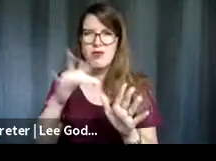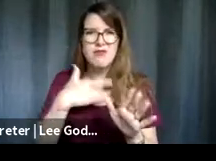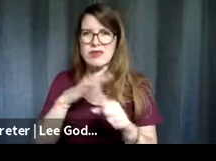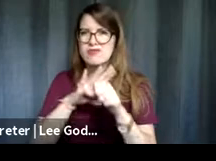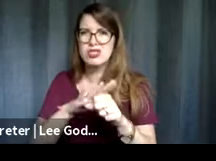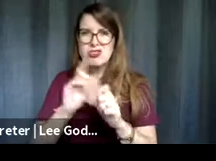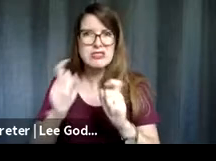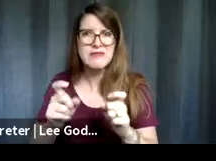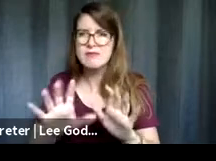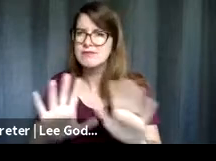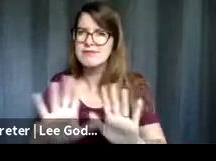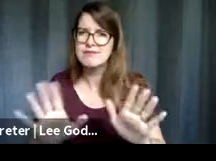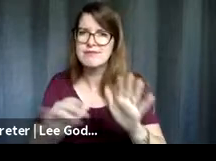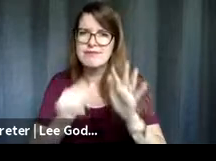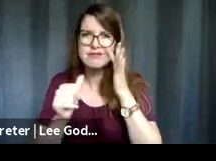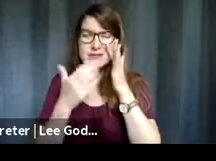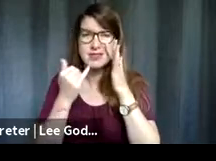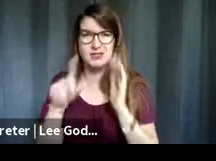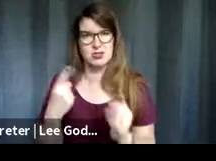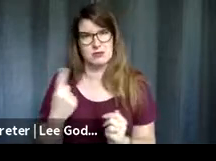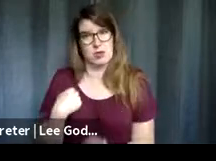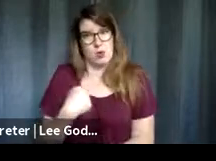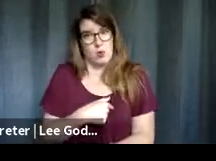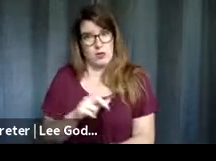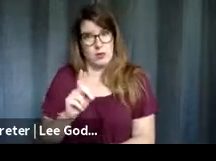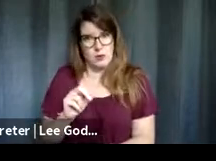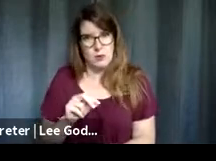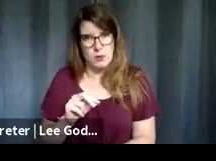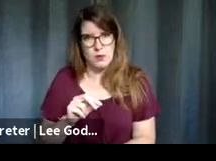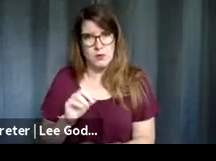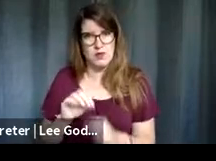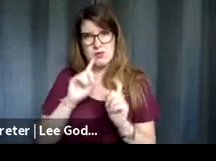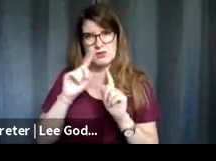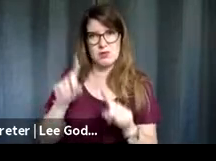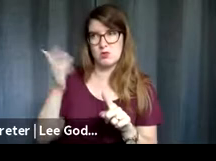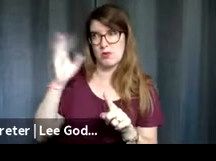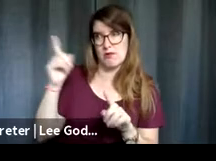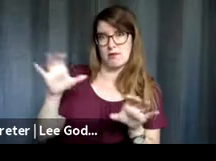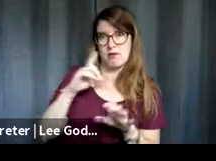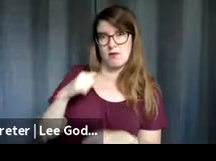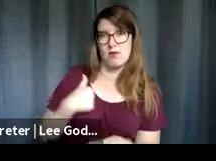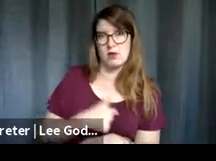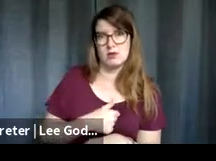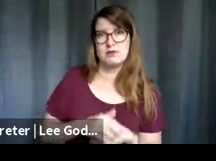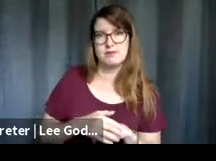to give, because it's actually just something that we do in response to what God has done for us.